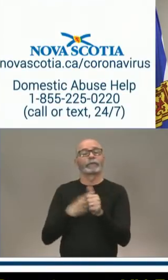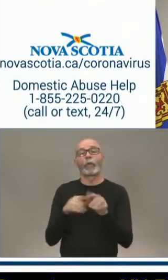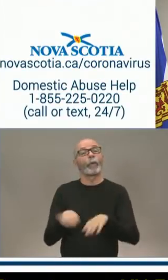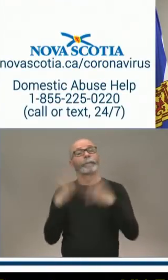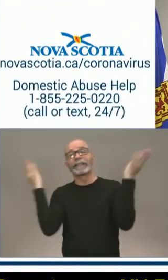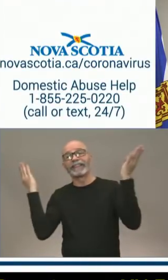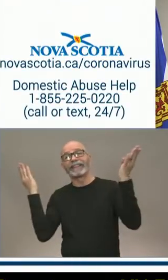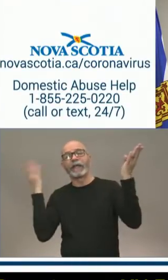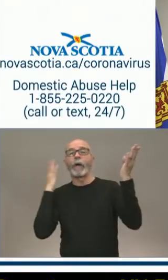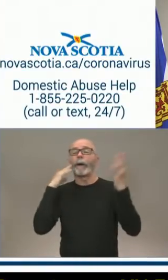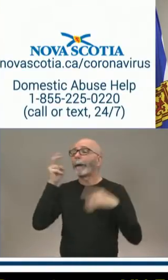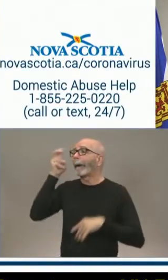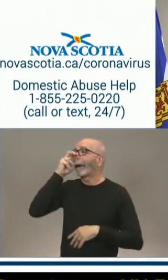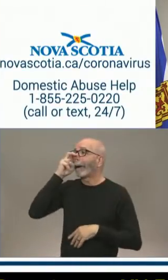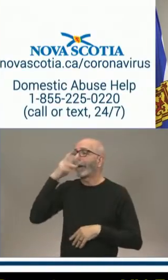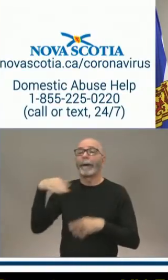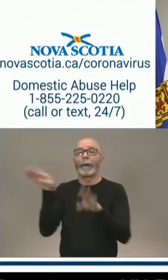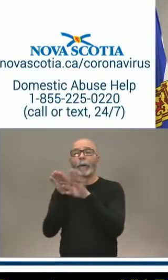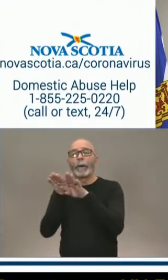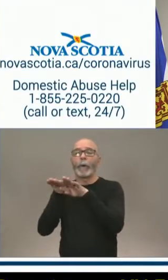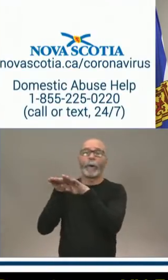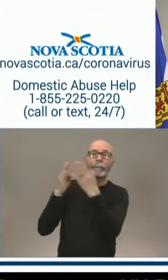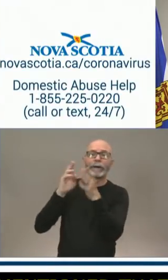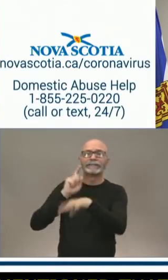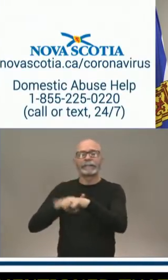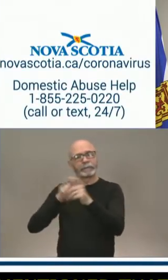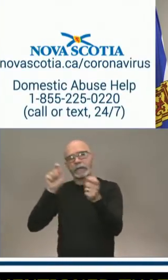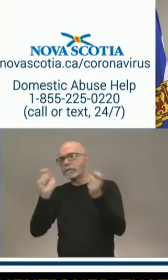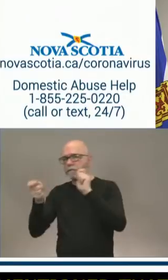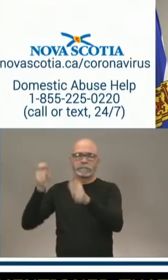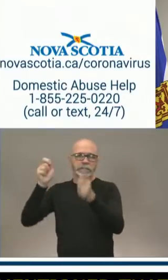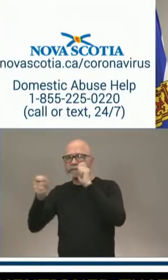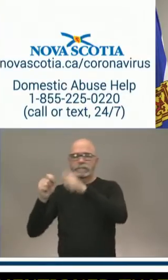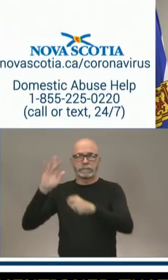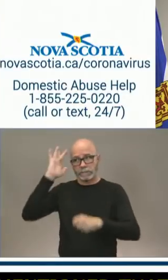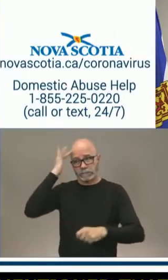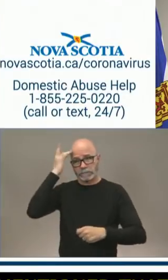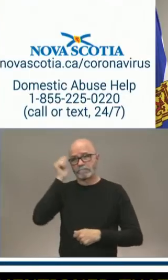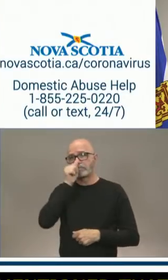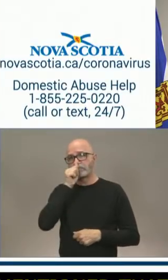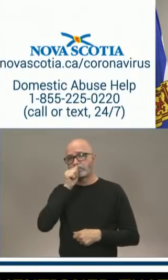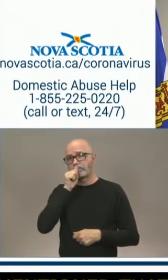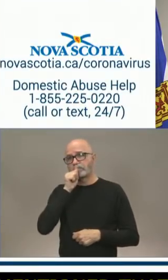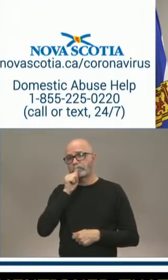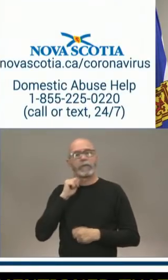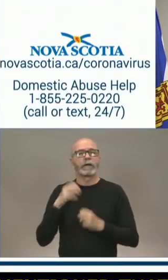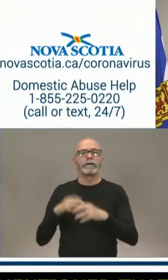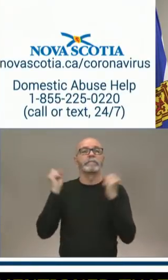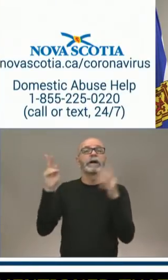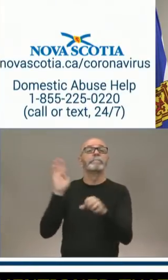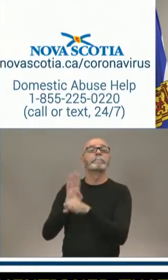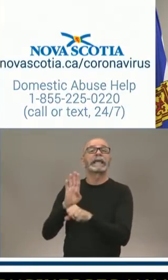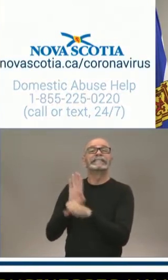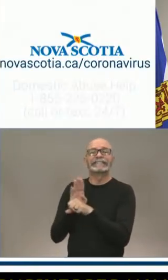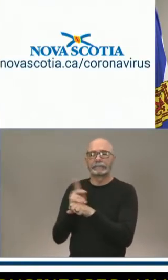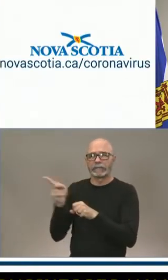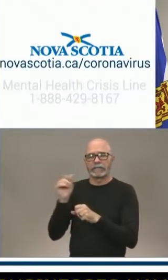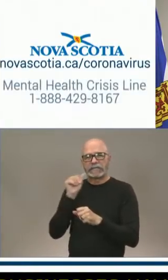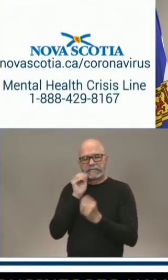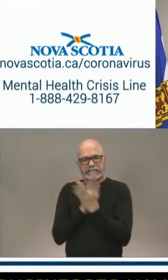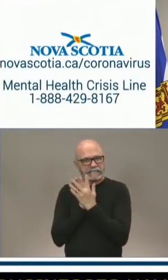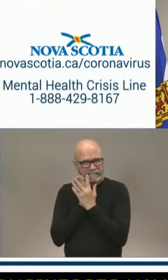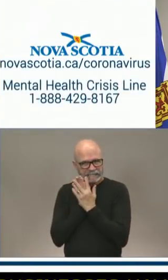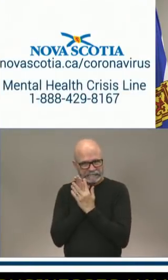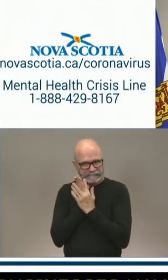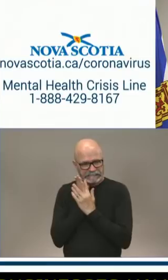restrictions, and I know that a lot of businesses, in fact, have been hurt.